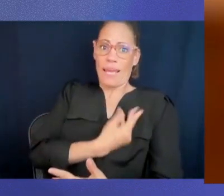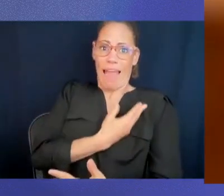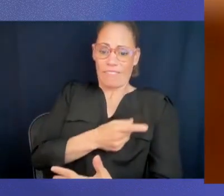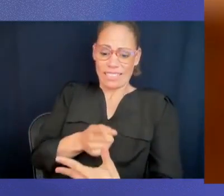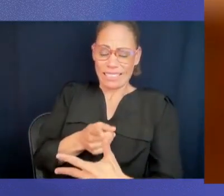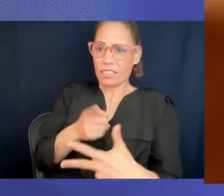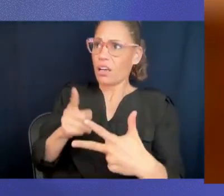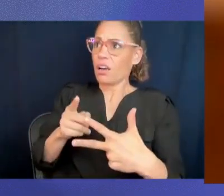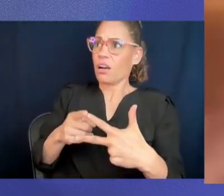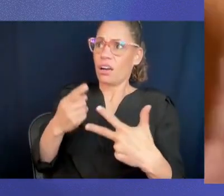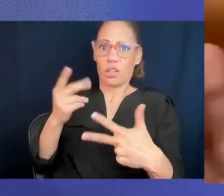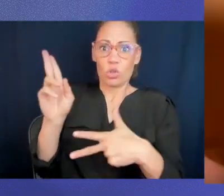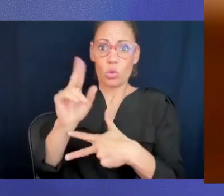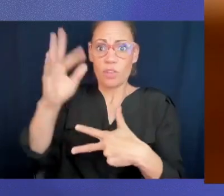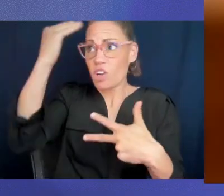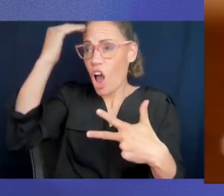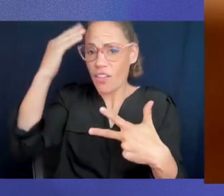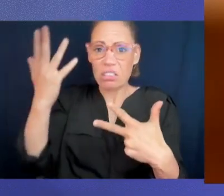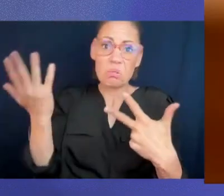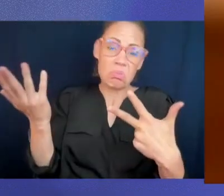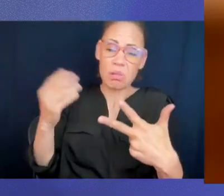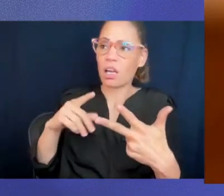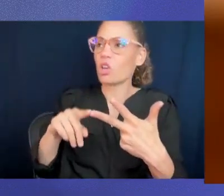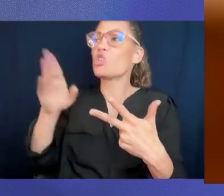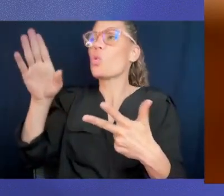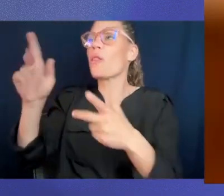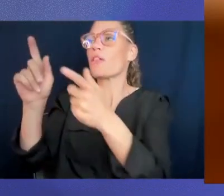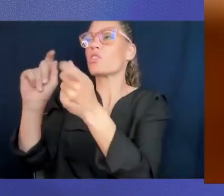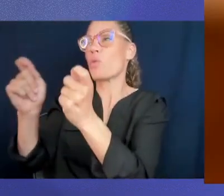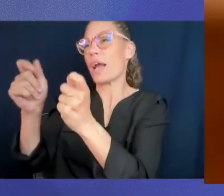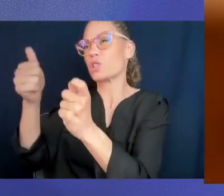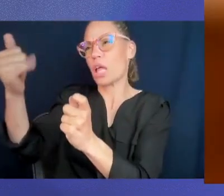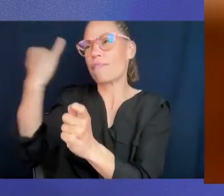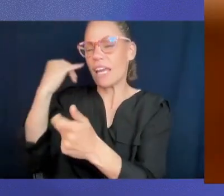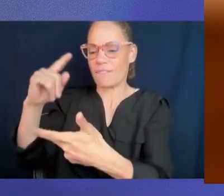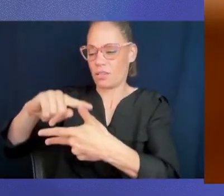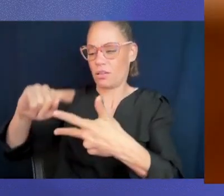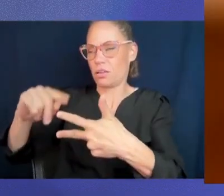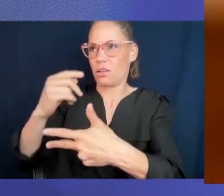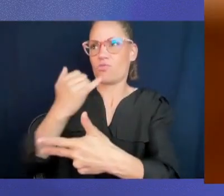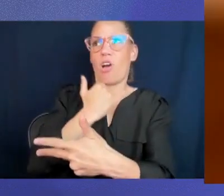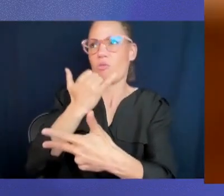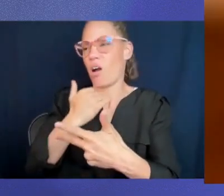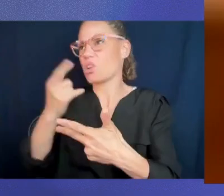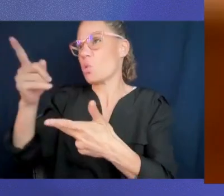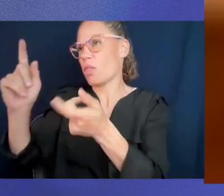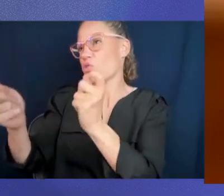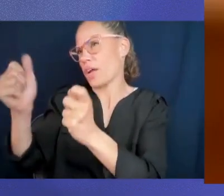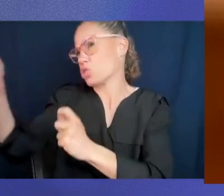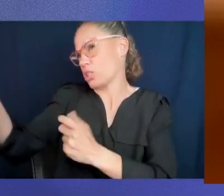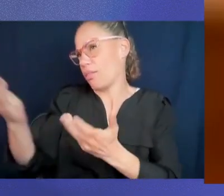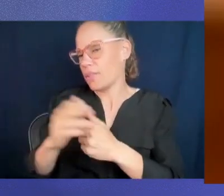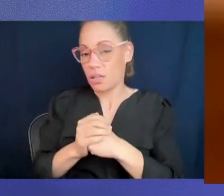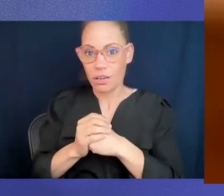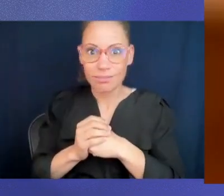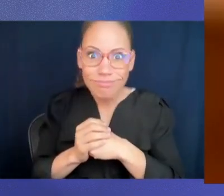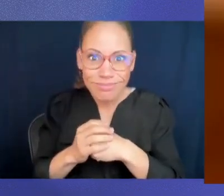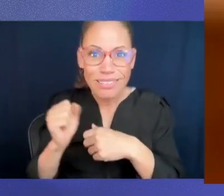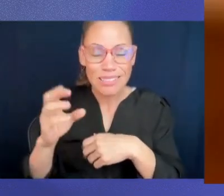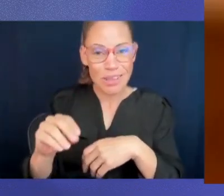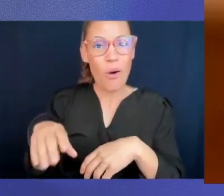be self-correcting. And that's the deal, says Friedson. Because of those three assumptions, those three contracts, beneficence, technical